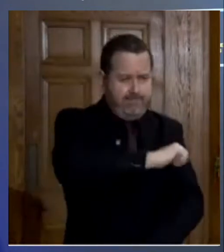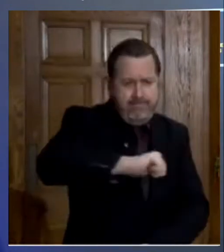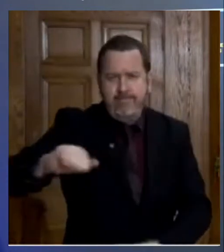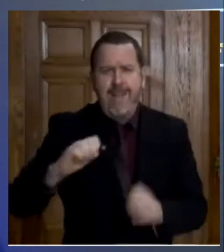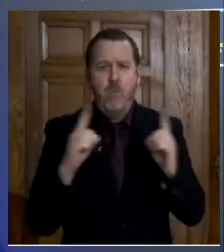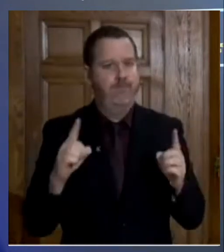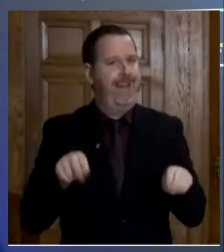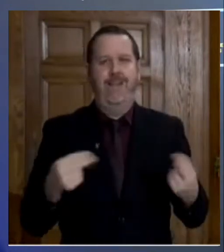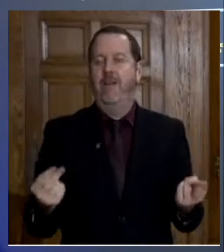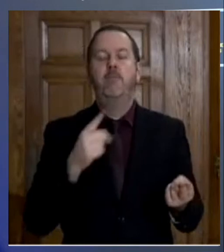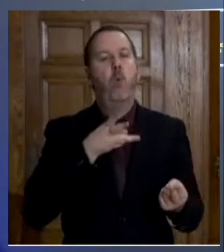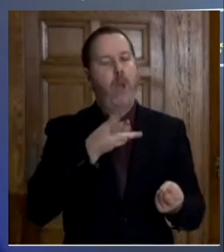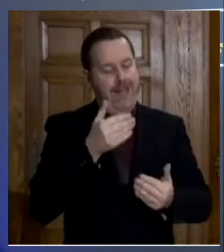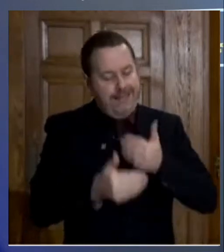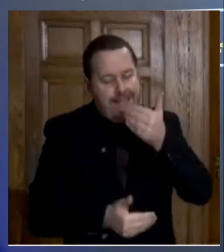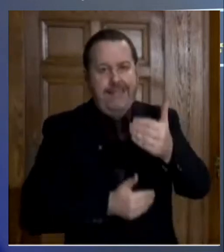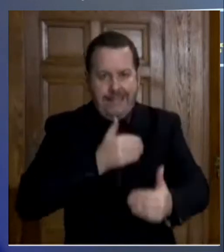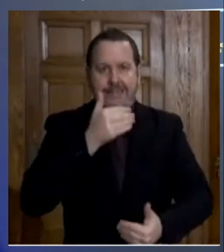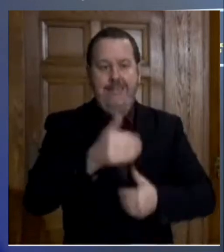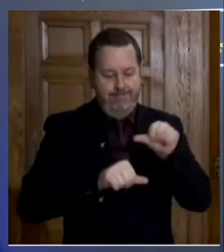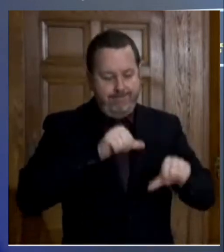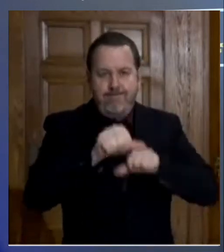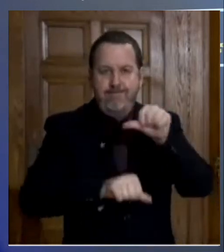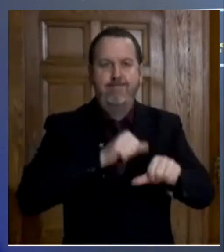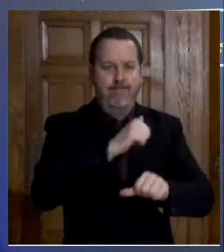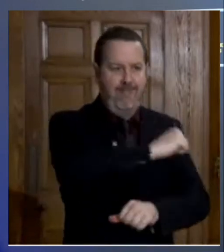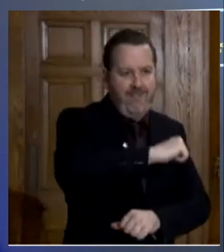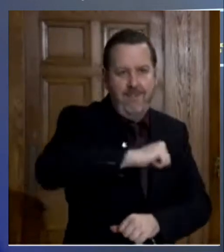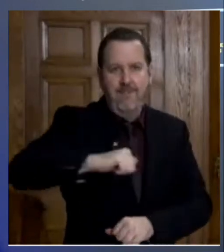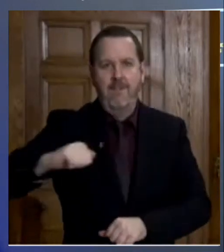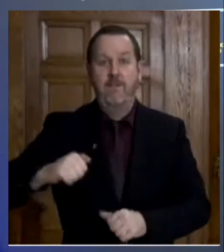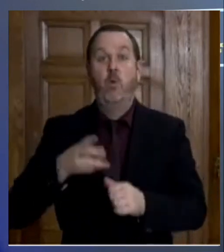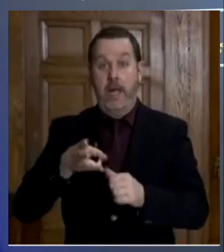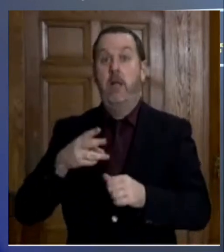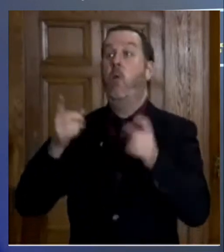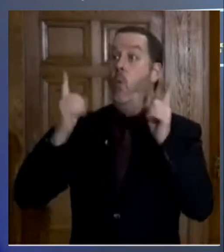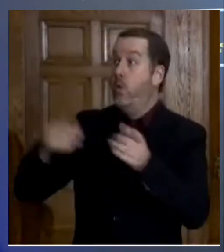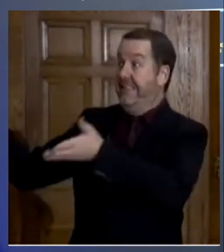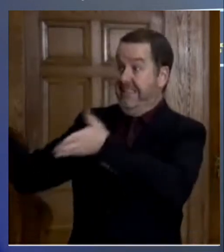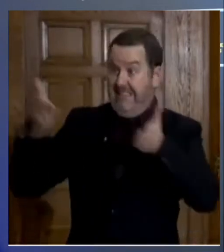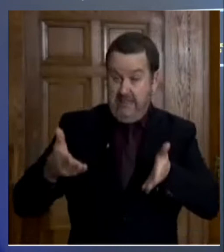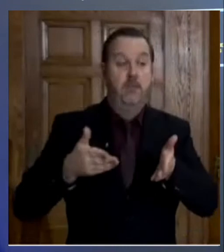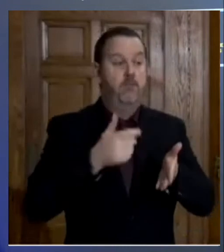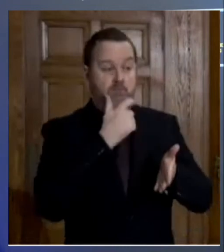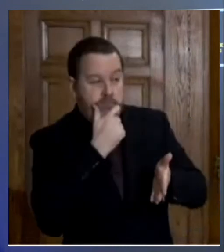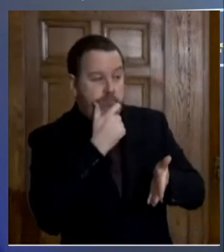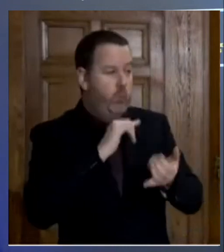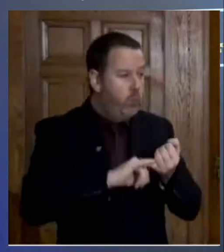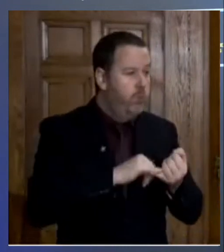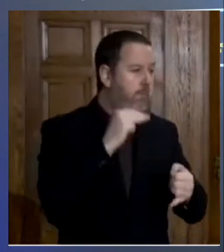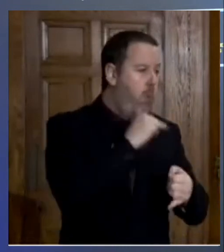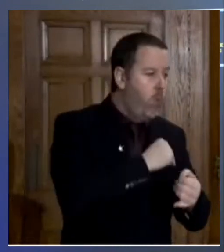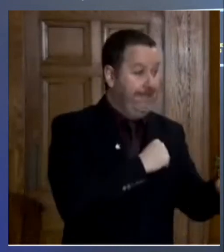steadily and systematically. The supplies will keep coming in batches, and we will keep prioritising in line with the Joint